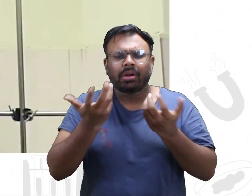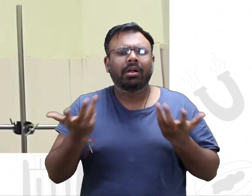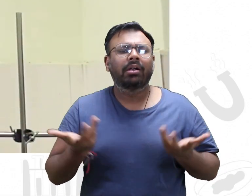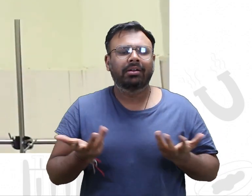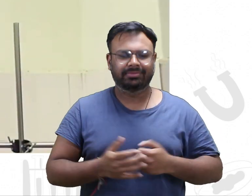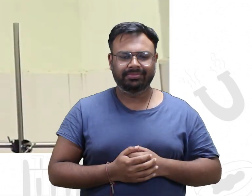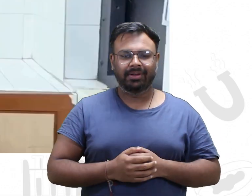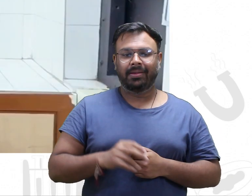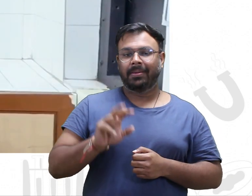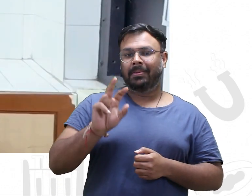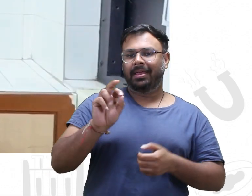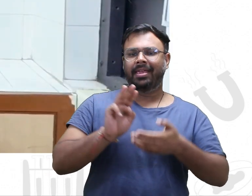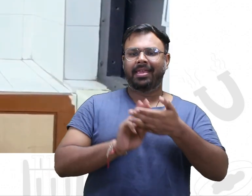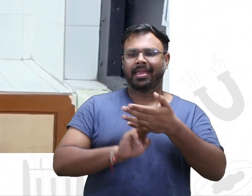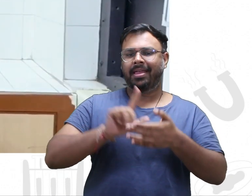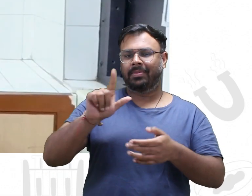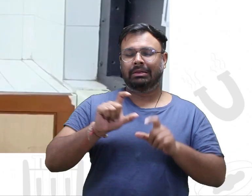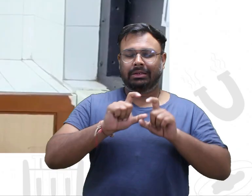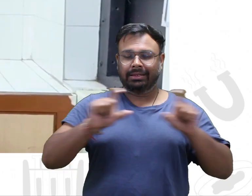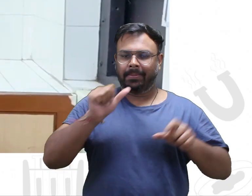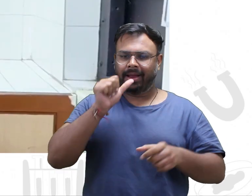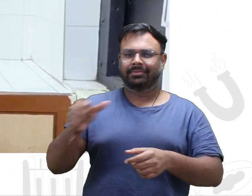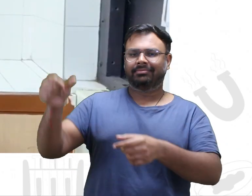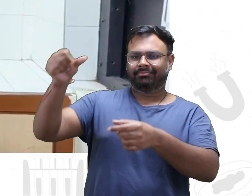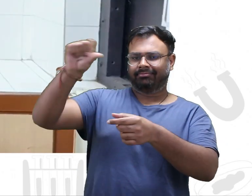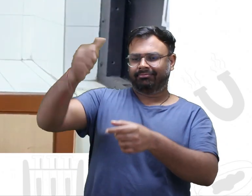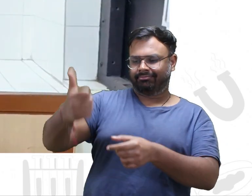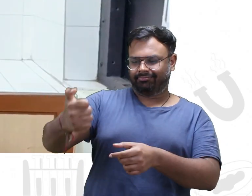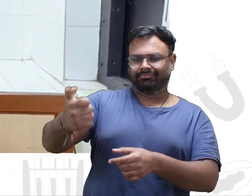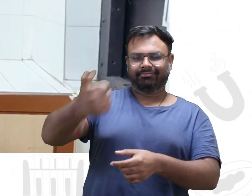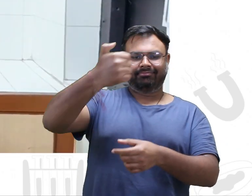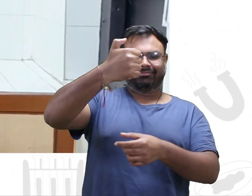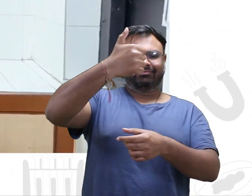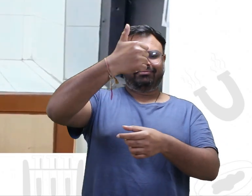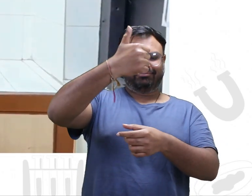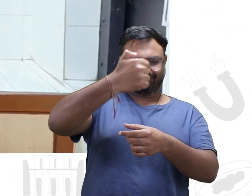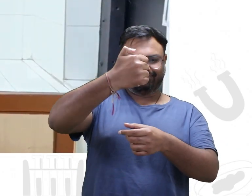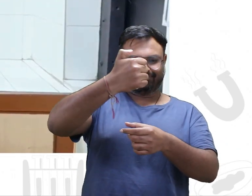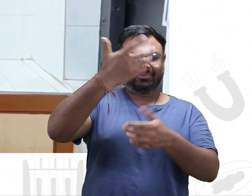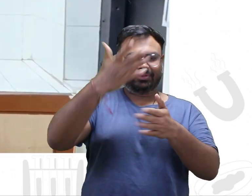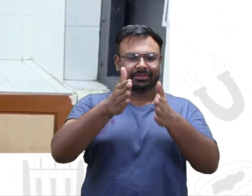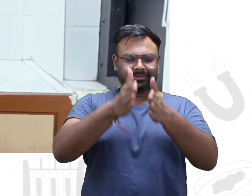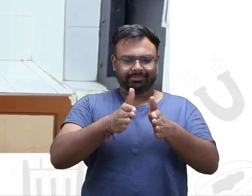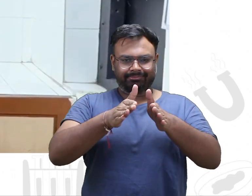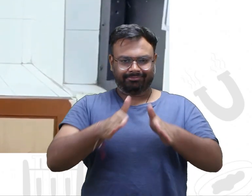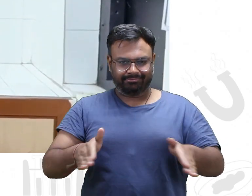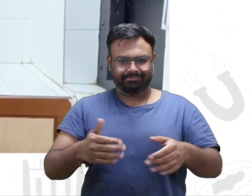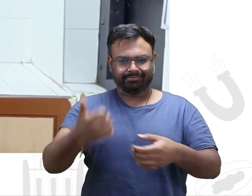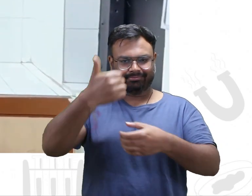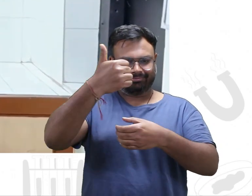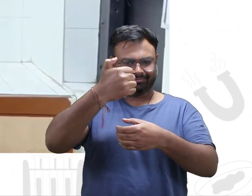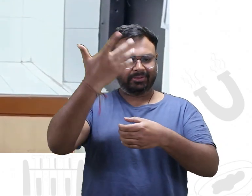solution. For the titration, 20 ml of distilled water is taken in conical flask and